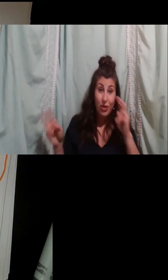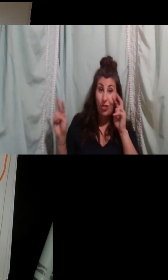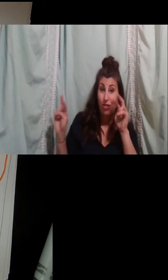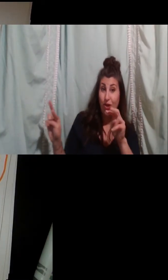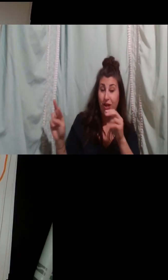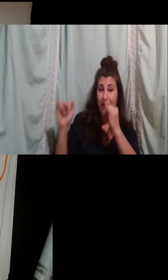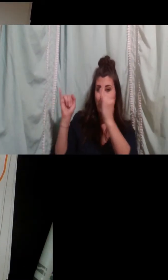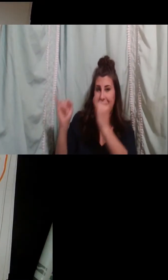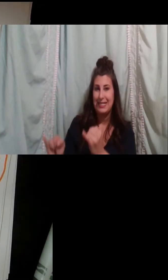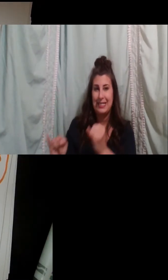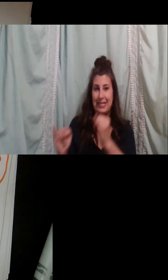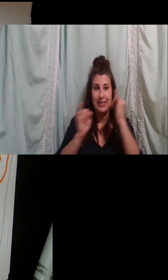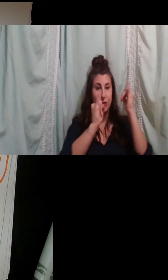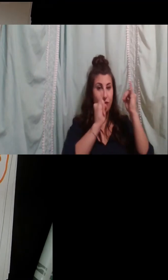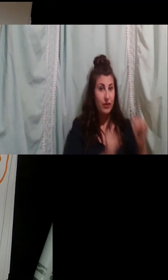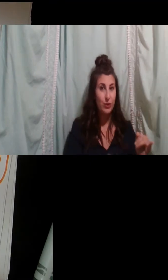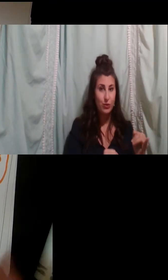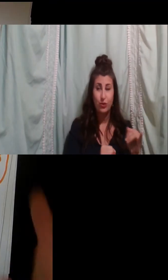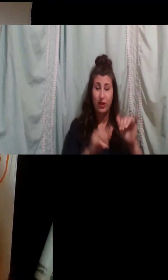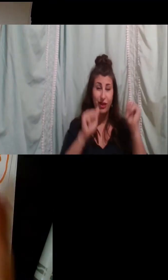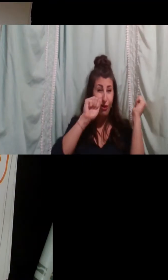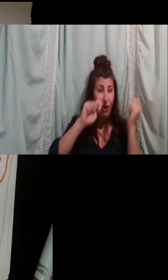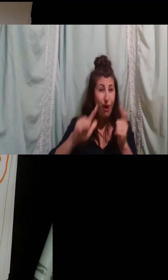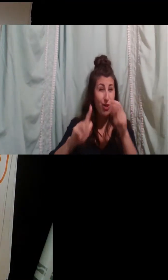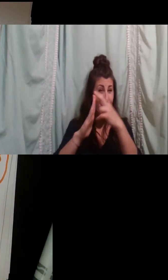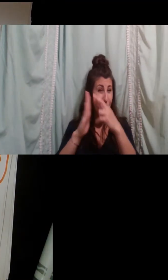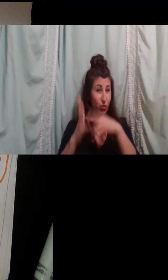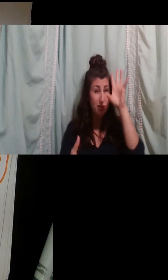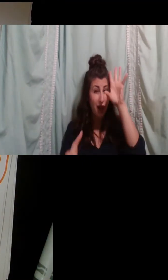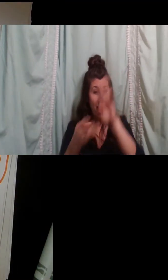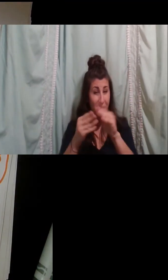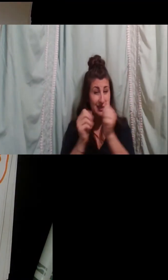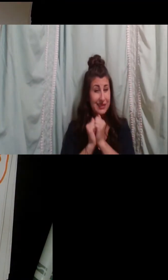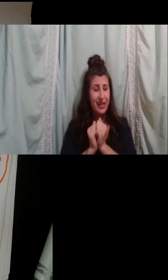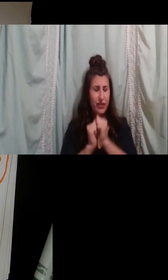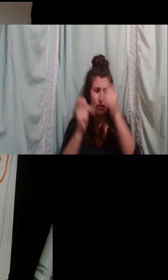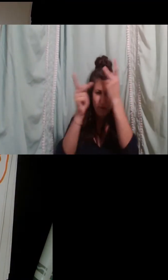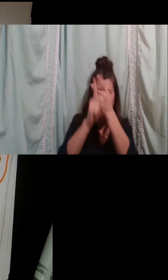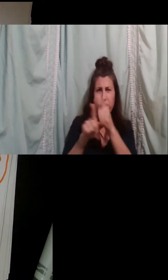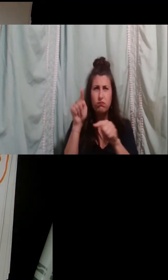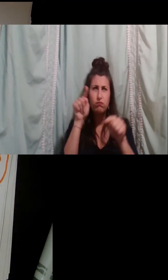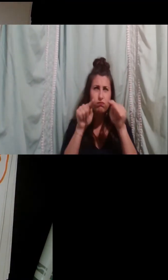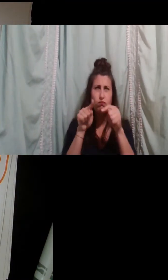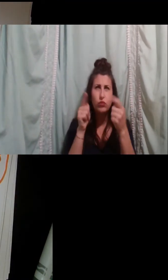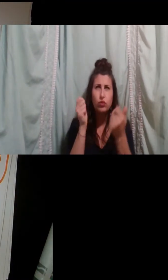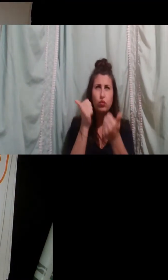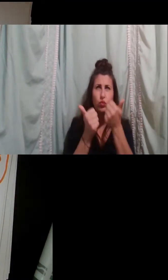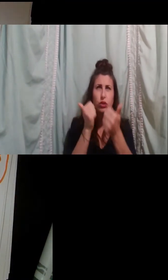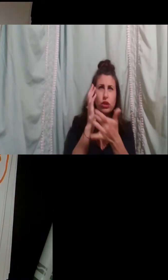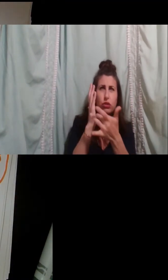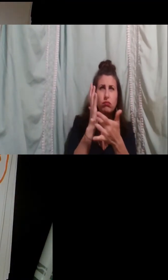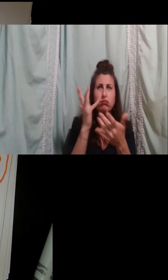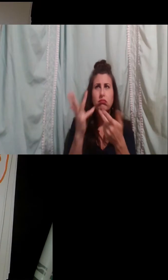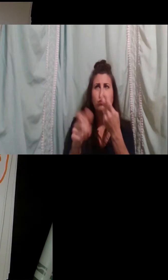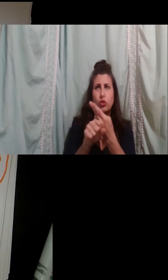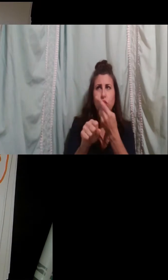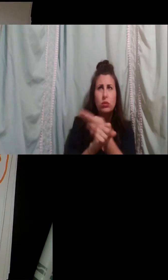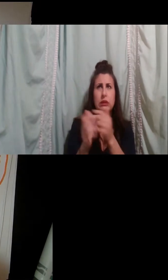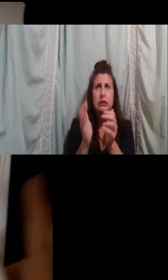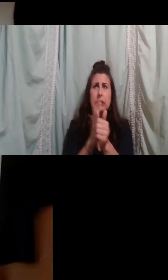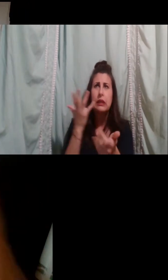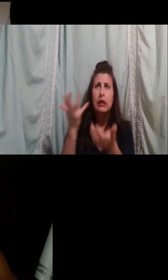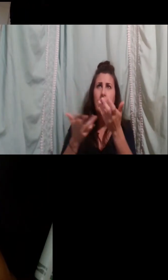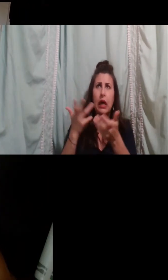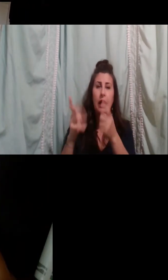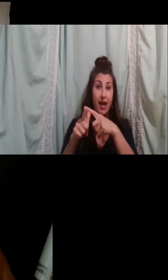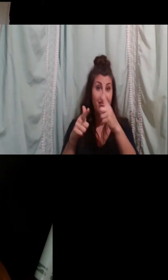Okay. So look at them individually. You're putting all of these rules together, figuring out which strategy you want to use to figure it